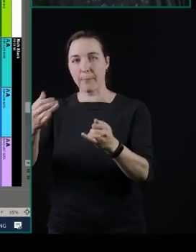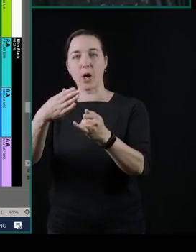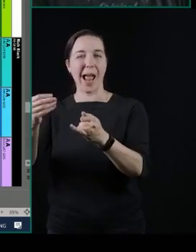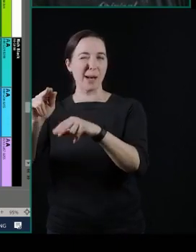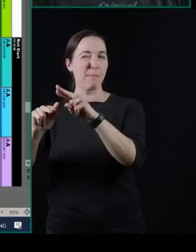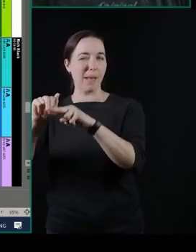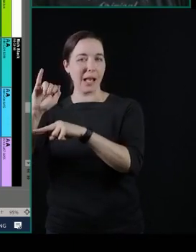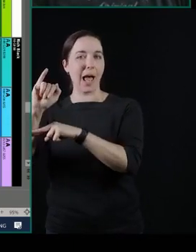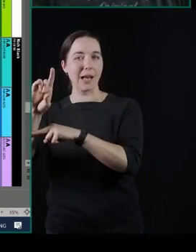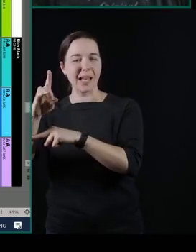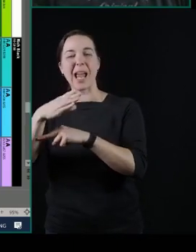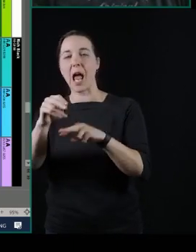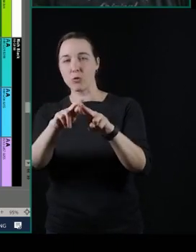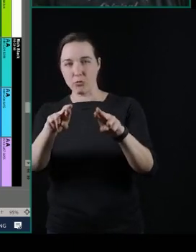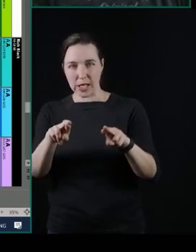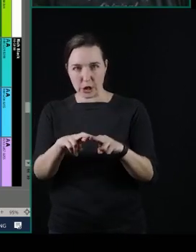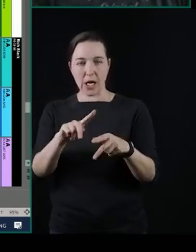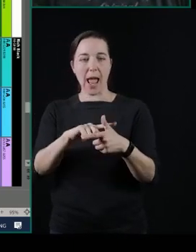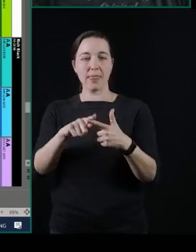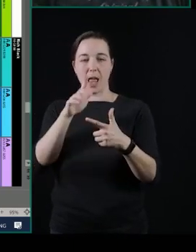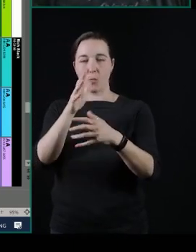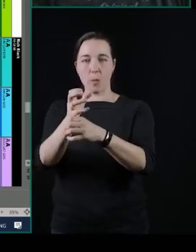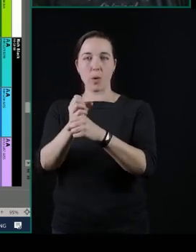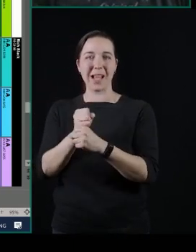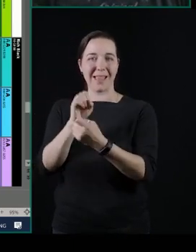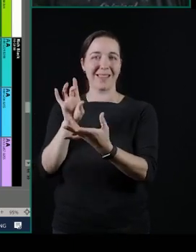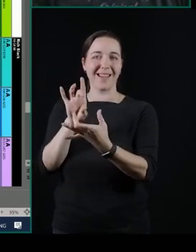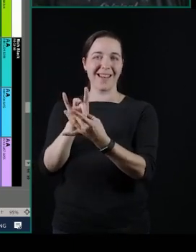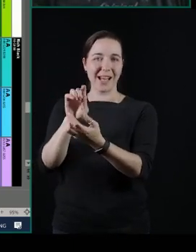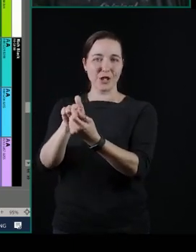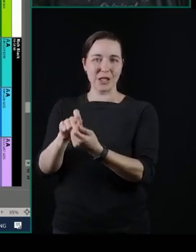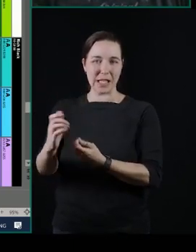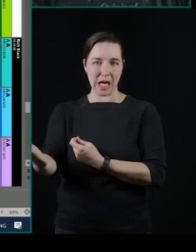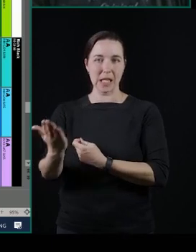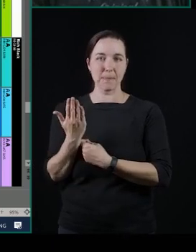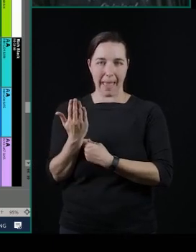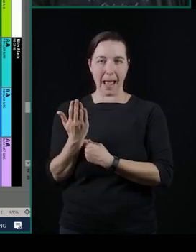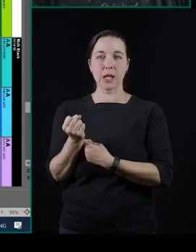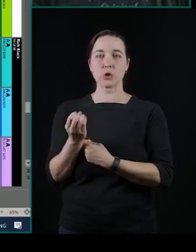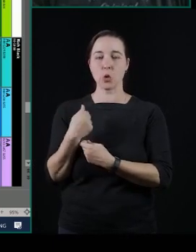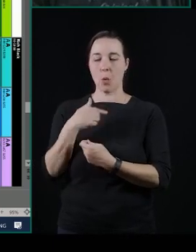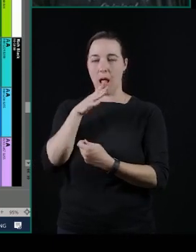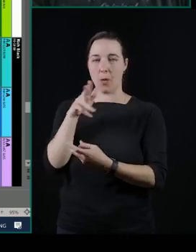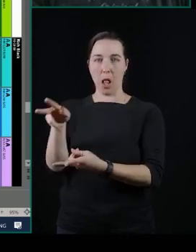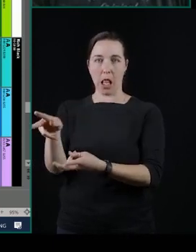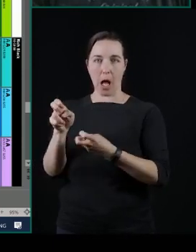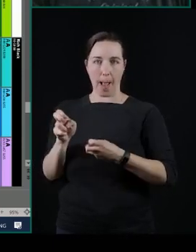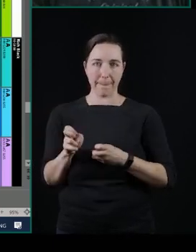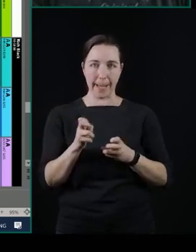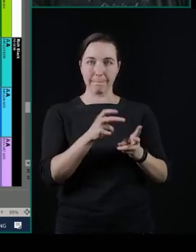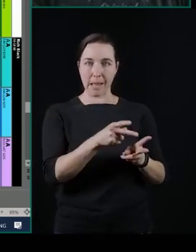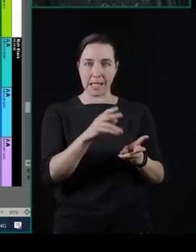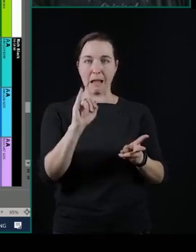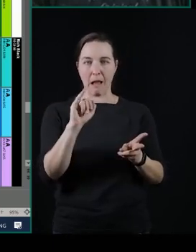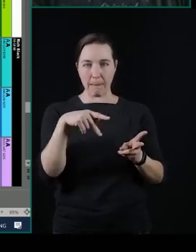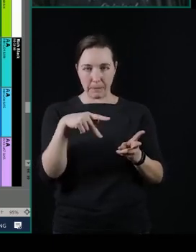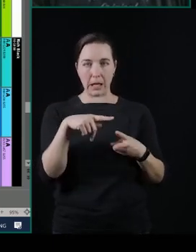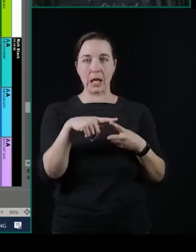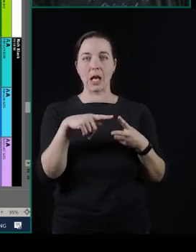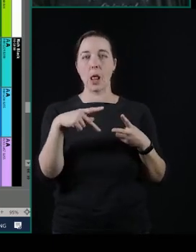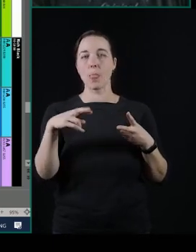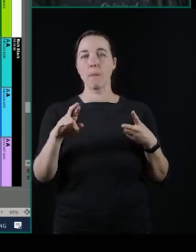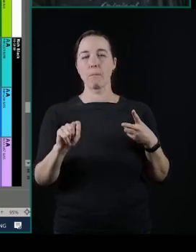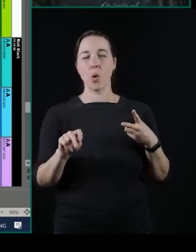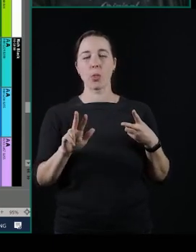will get the connection details back. So I'm going to copy paste the IP. The port is